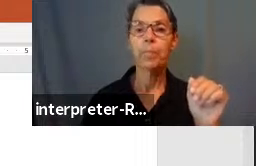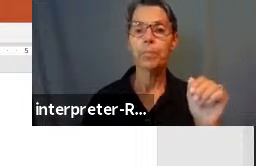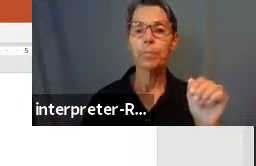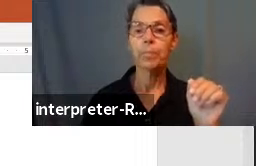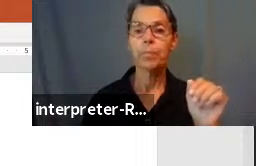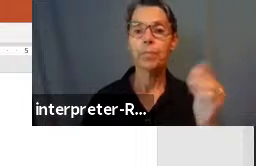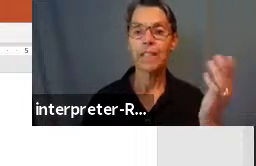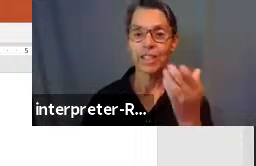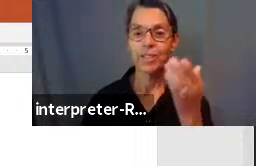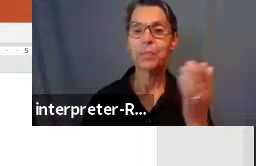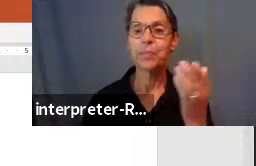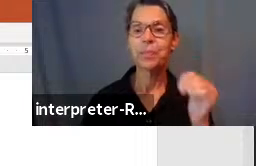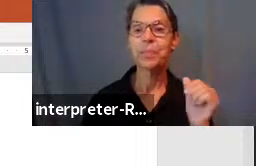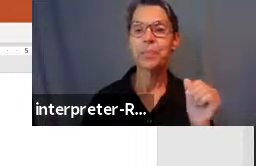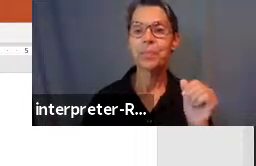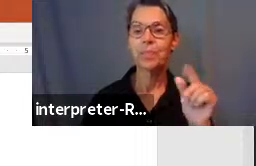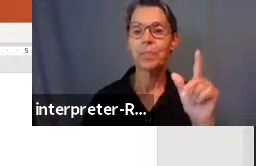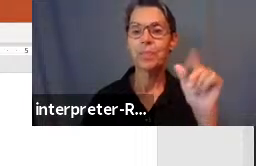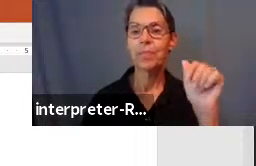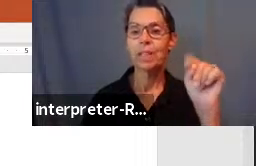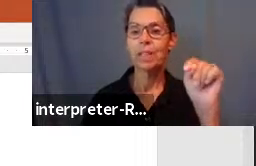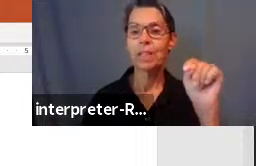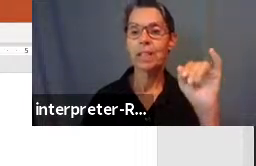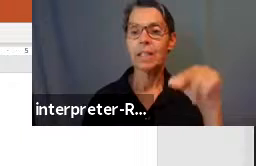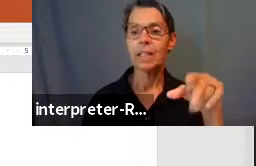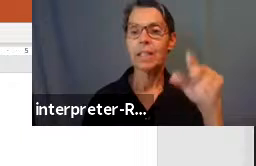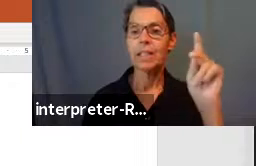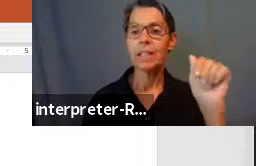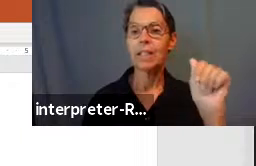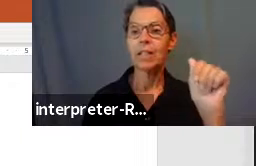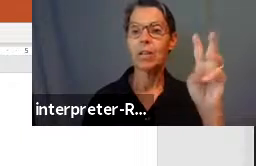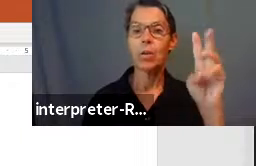Here. Lashika Williams,